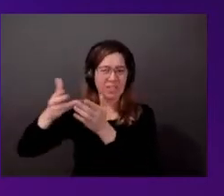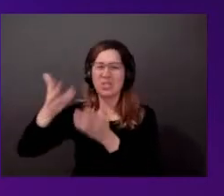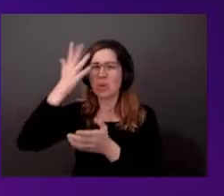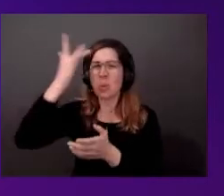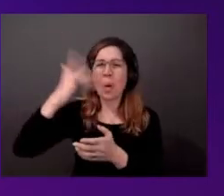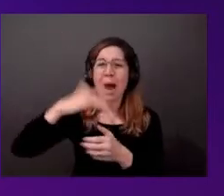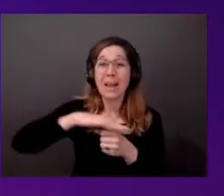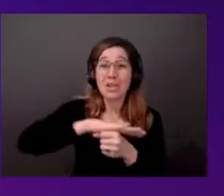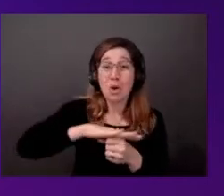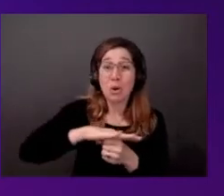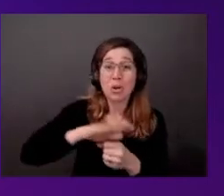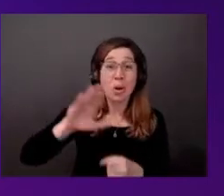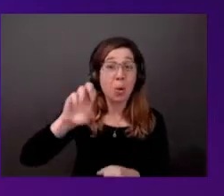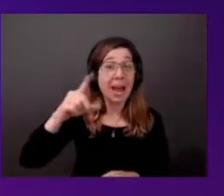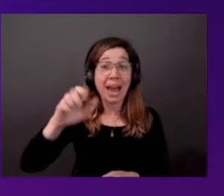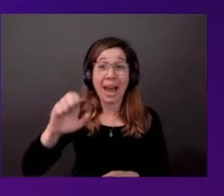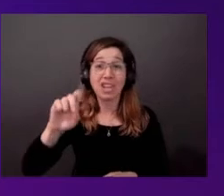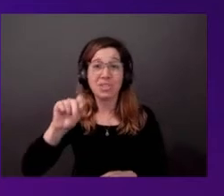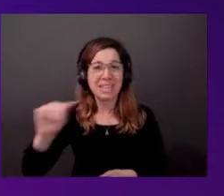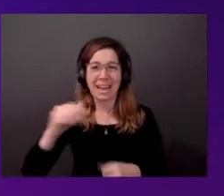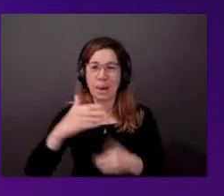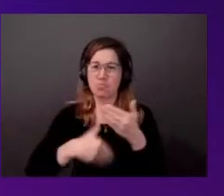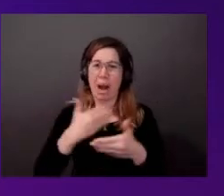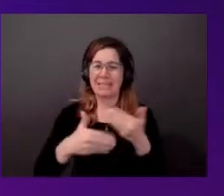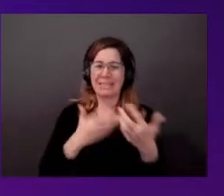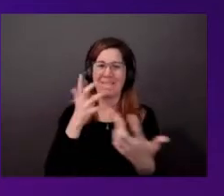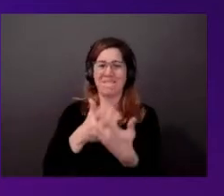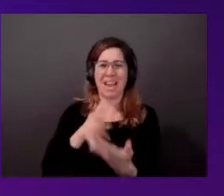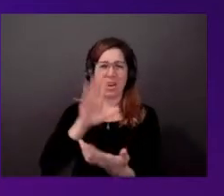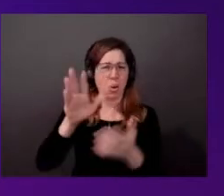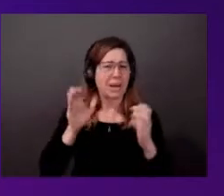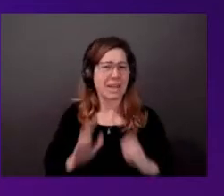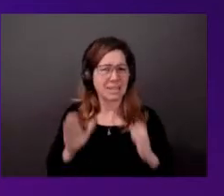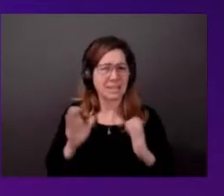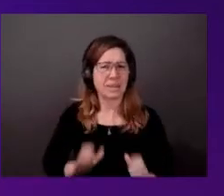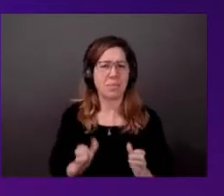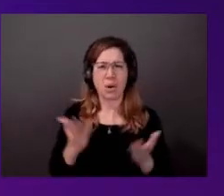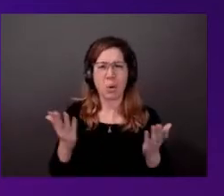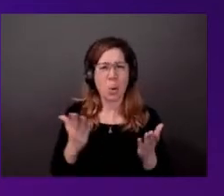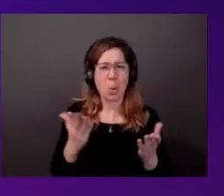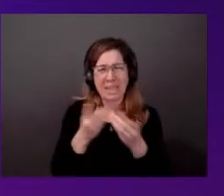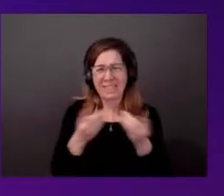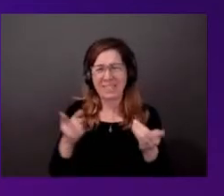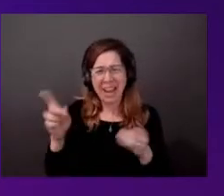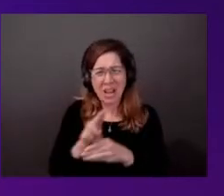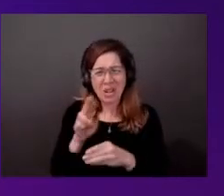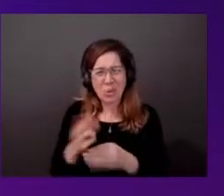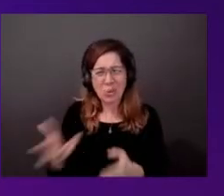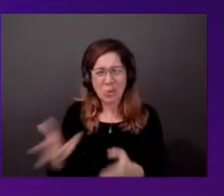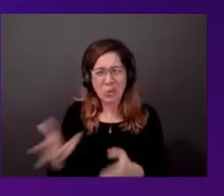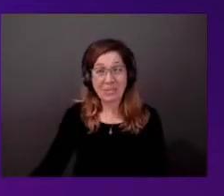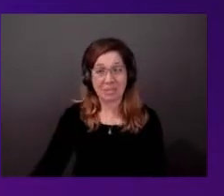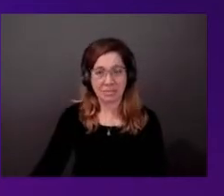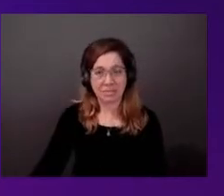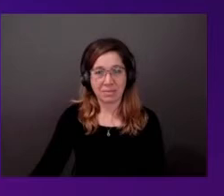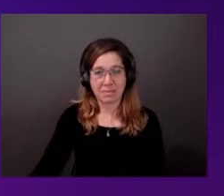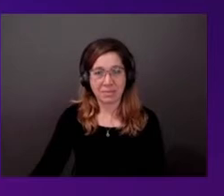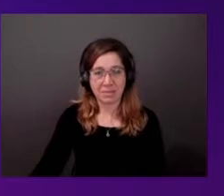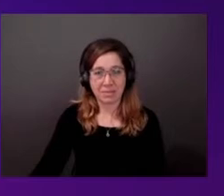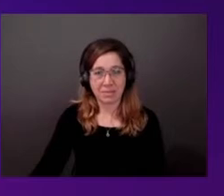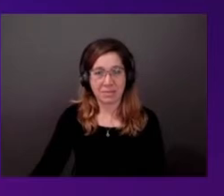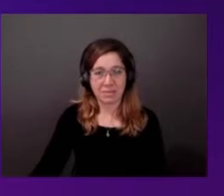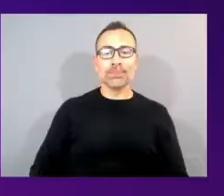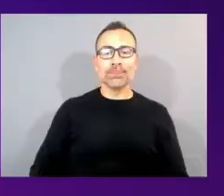processing important for your products and customers? I mean, what type of devices are used in your products? So like I said, early days